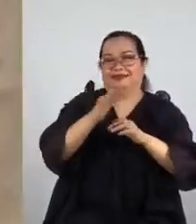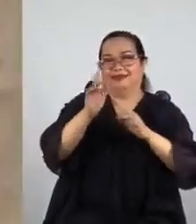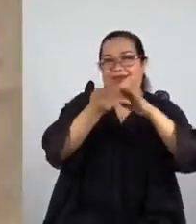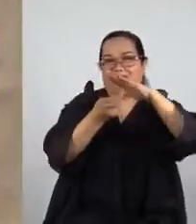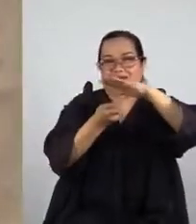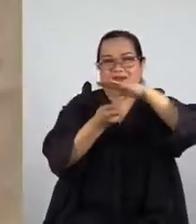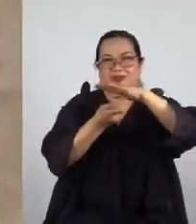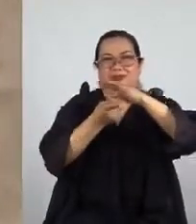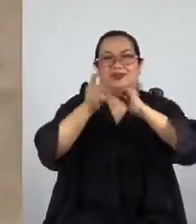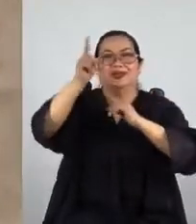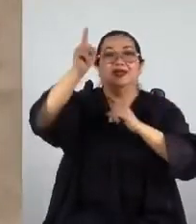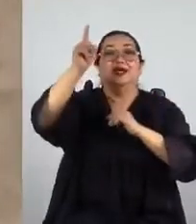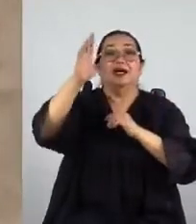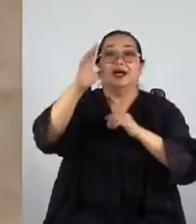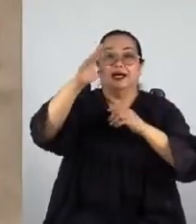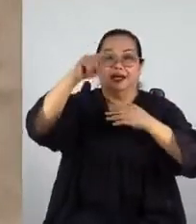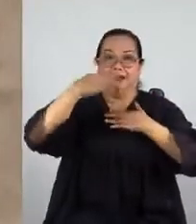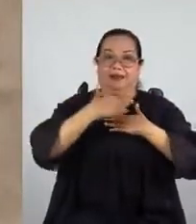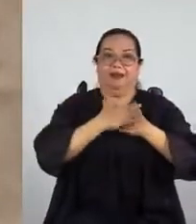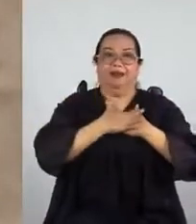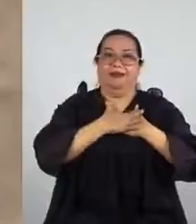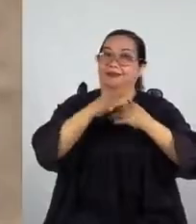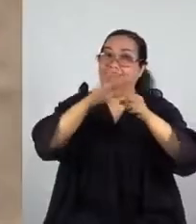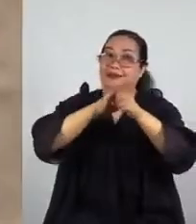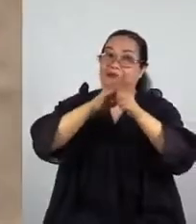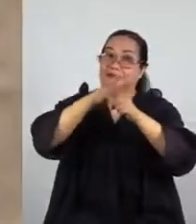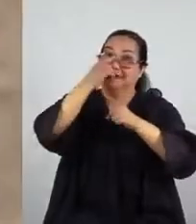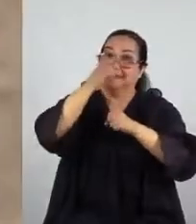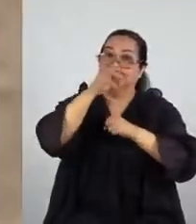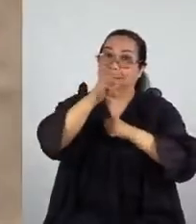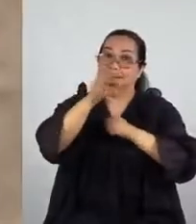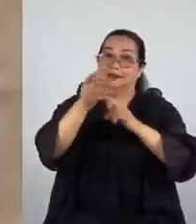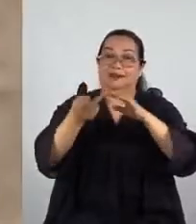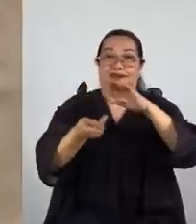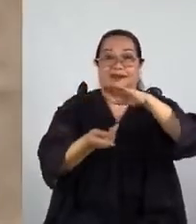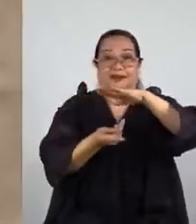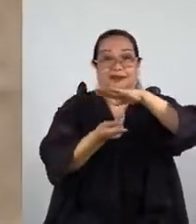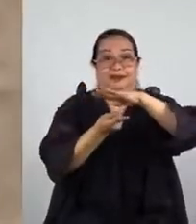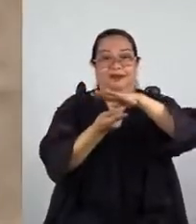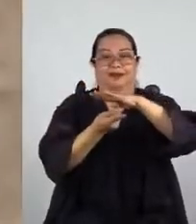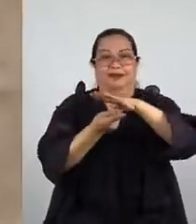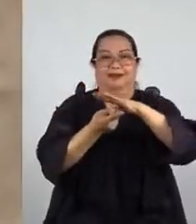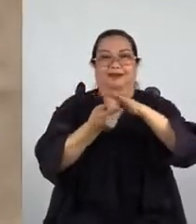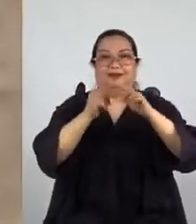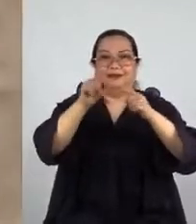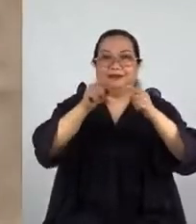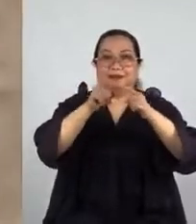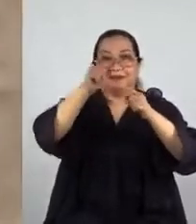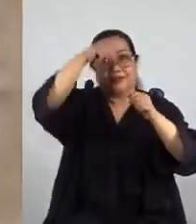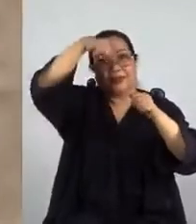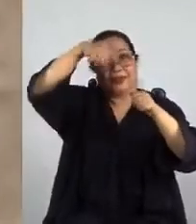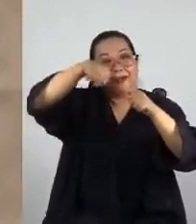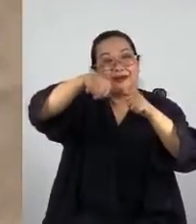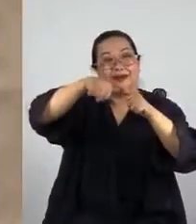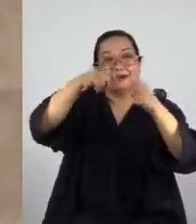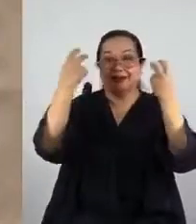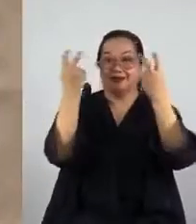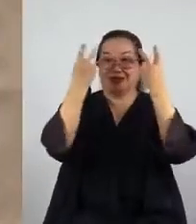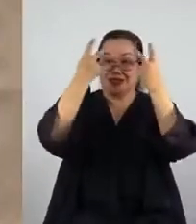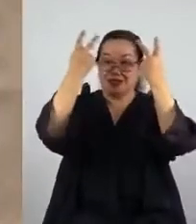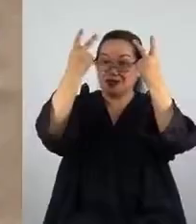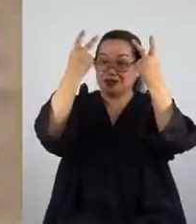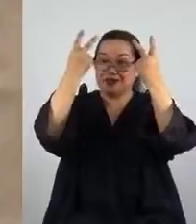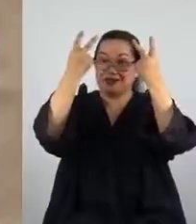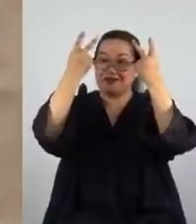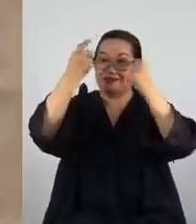Your grace is sufficient for me. Or when he was remembering his victories,